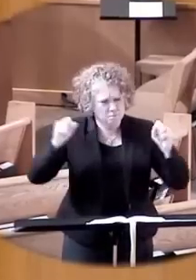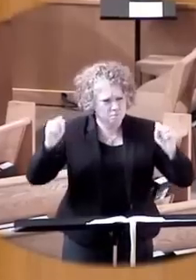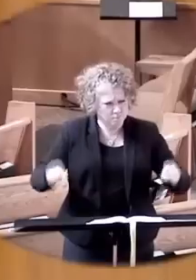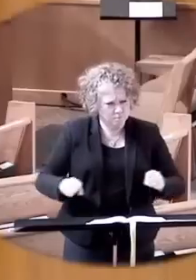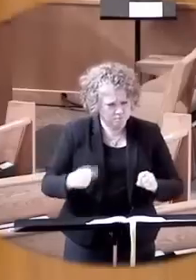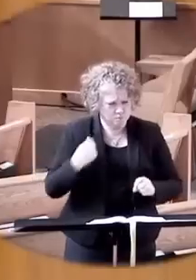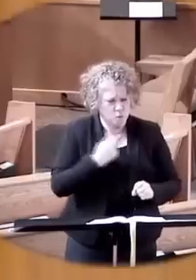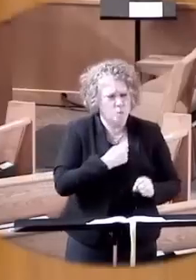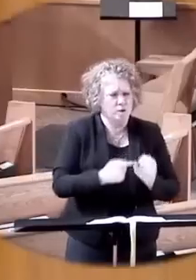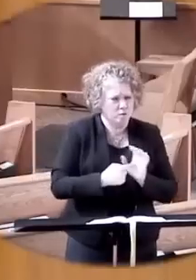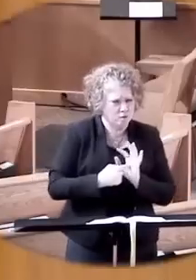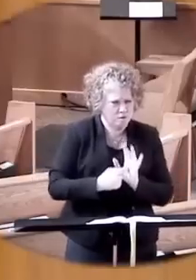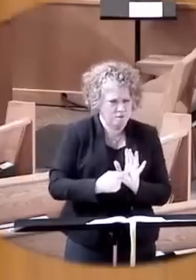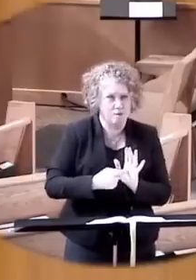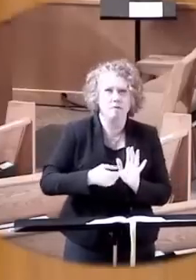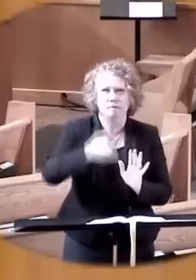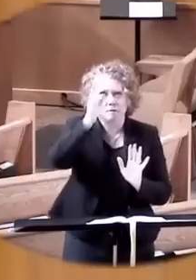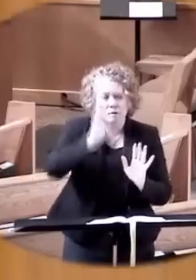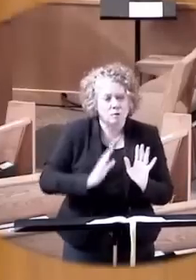Therefore it says,